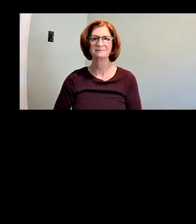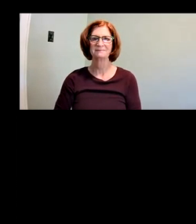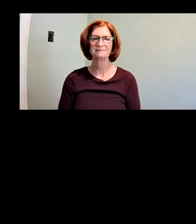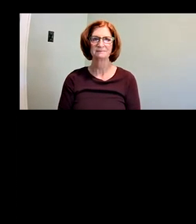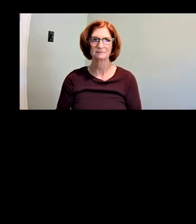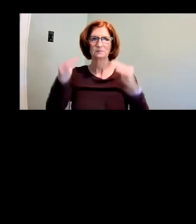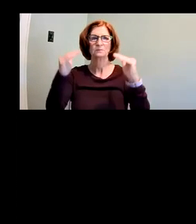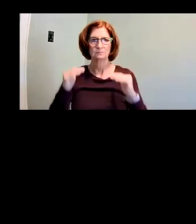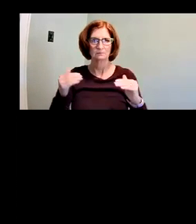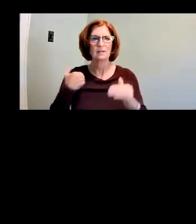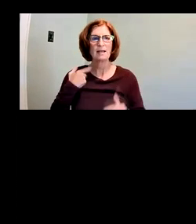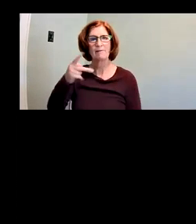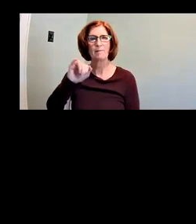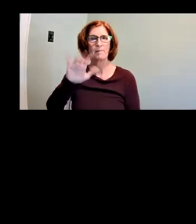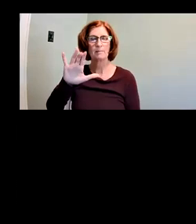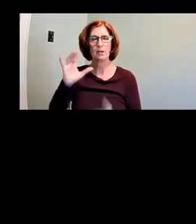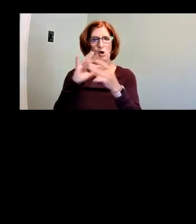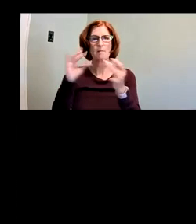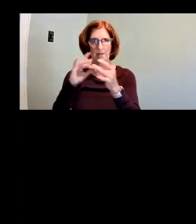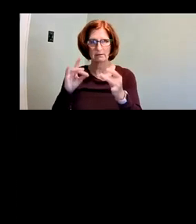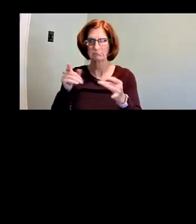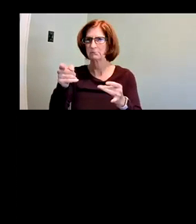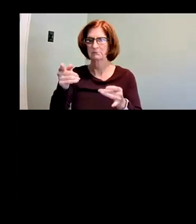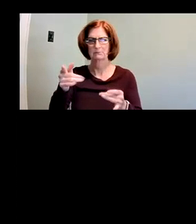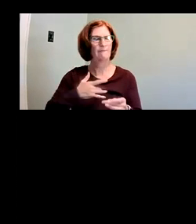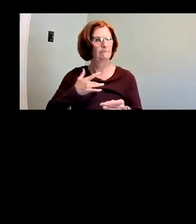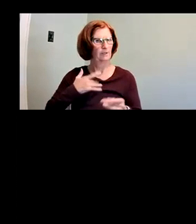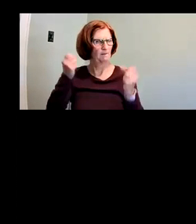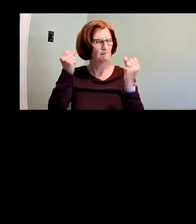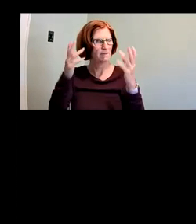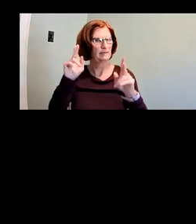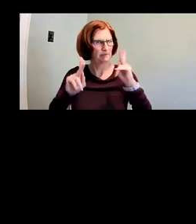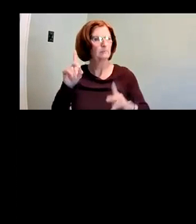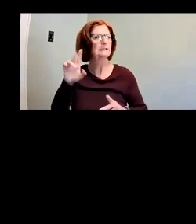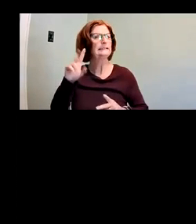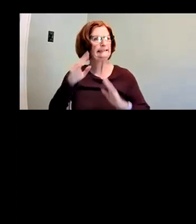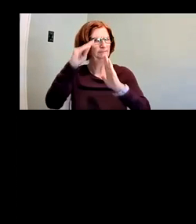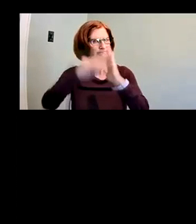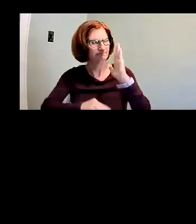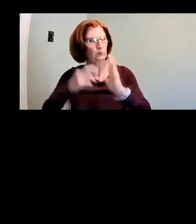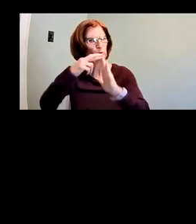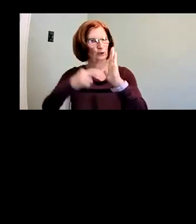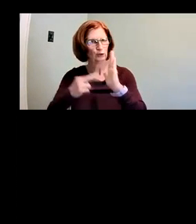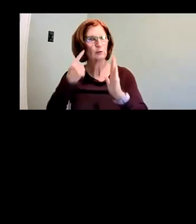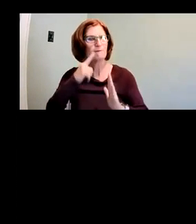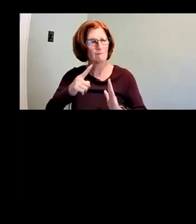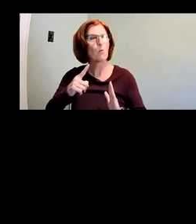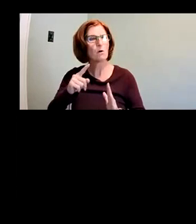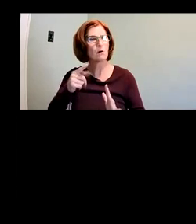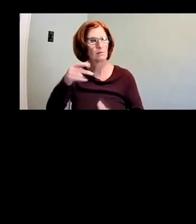Next, I think we have public comment, and I believe there are a number of registrants for live public comment.